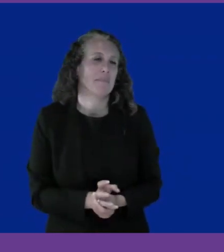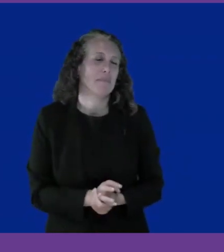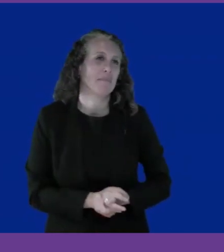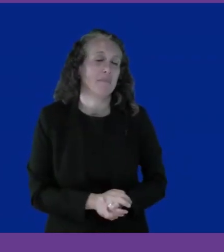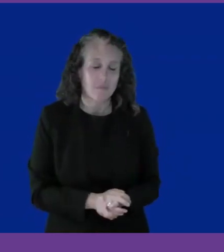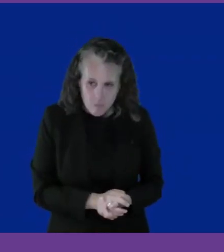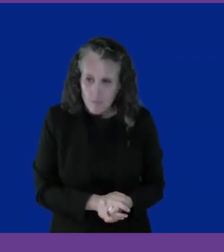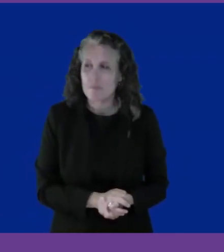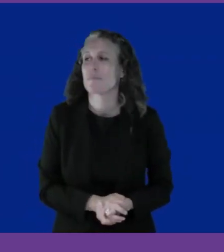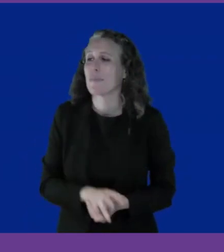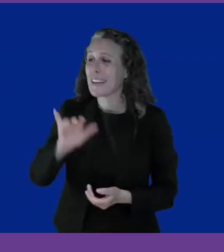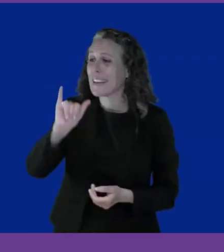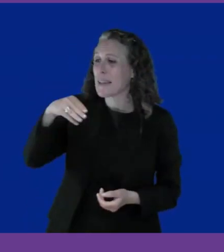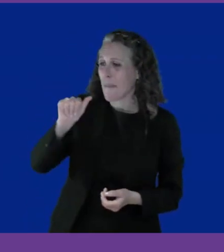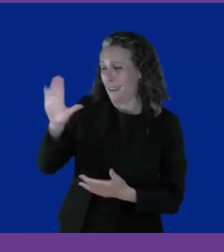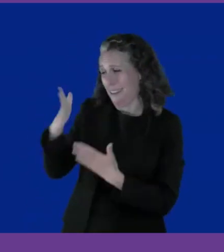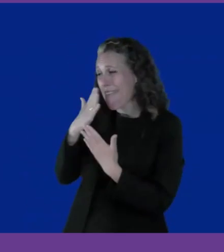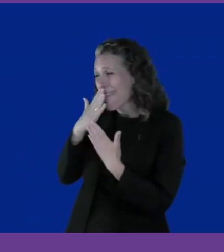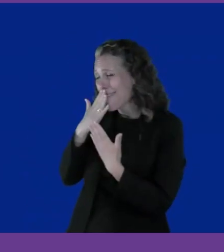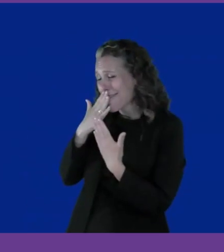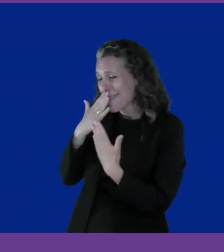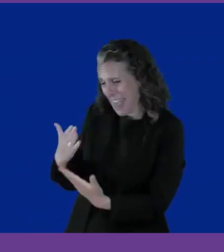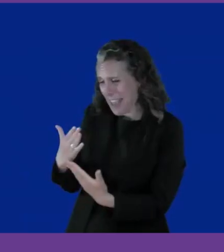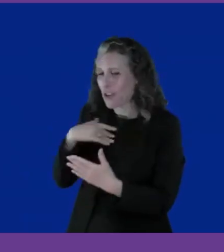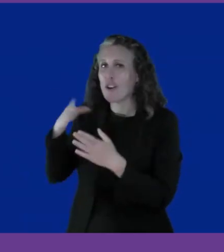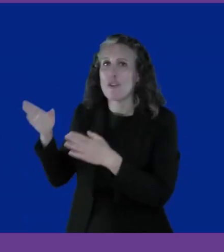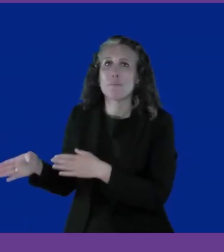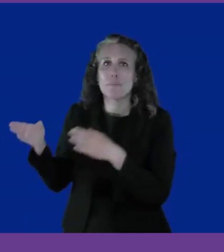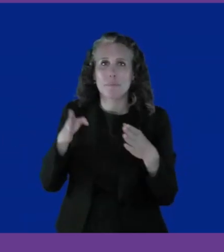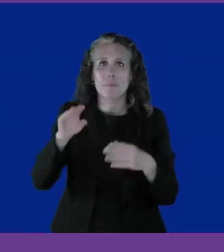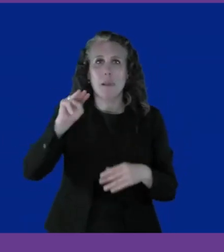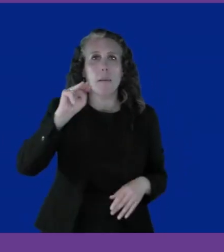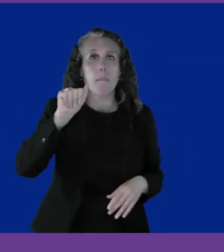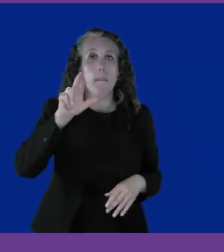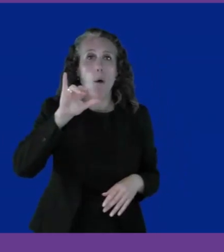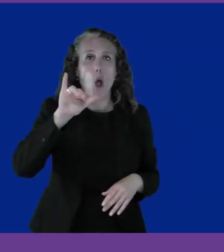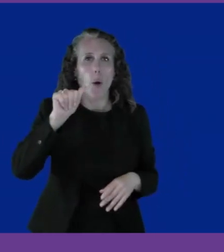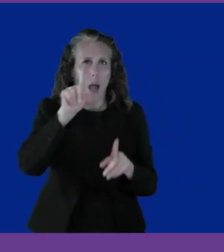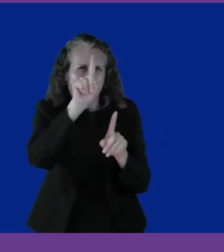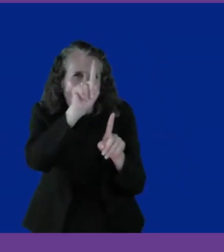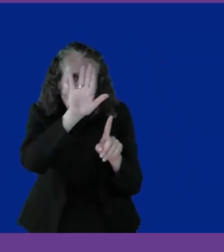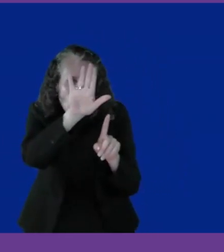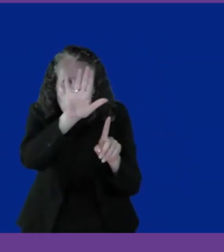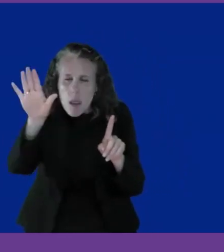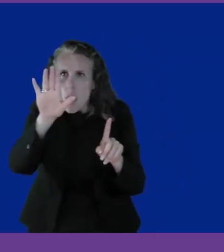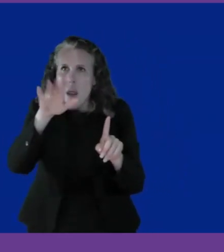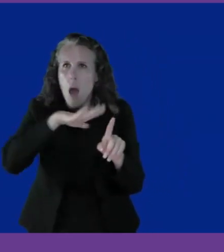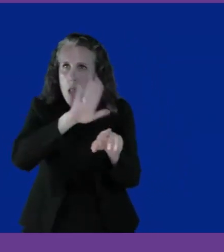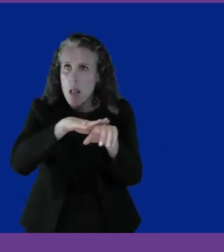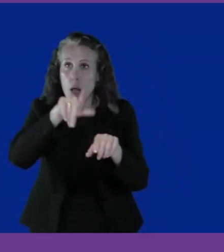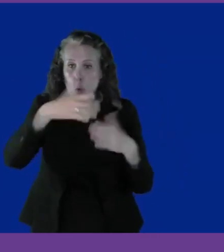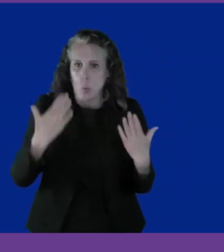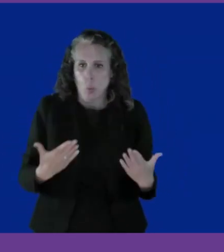Thank you very much, Inma. Before pass the floor to Maria Bascal, I would like to remind the day after tomorrow,